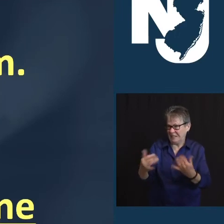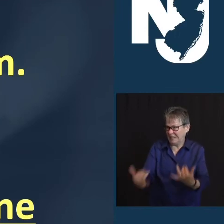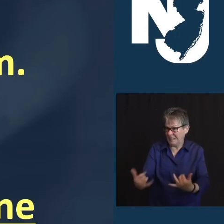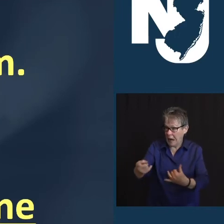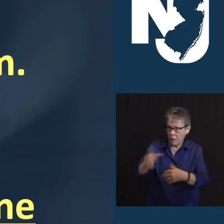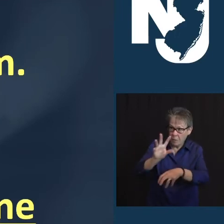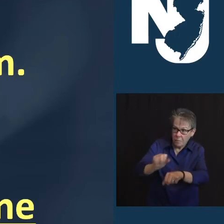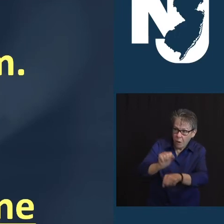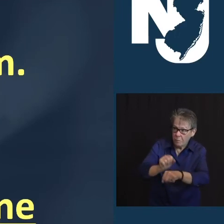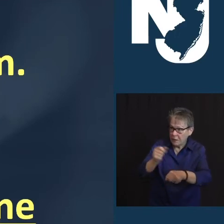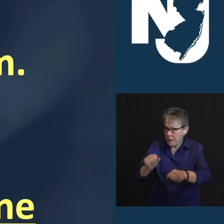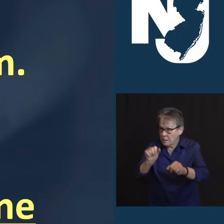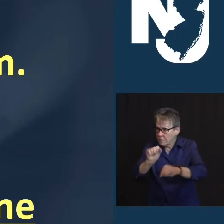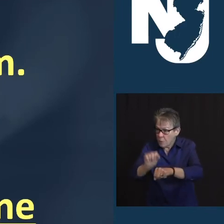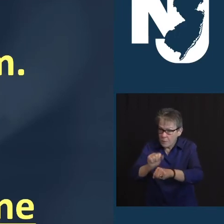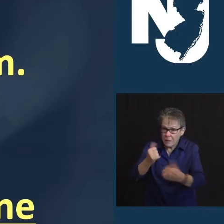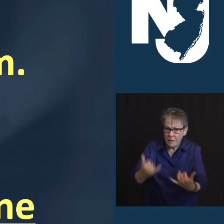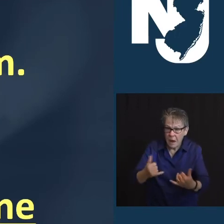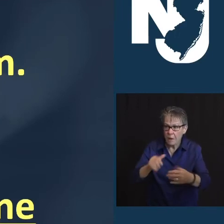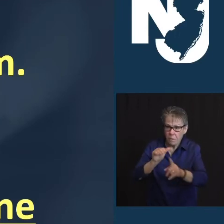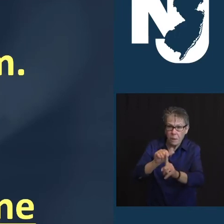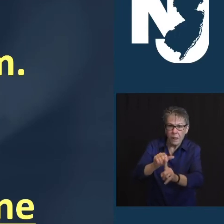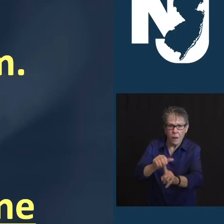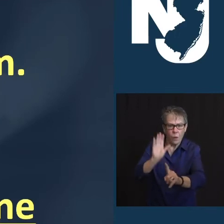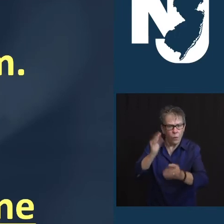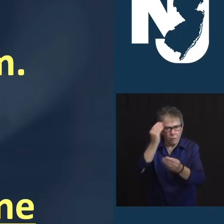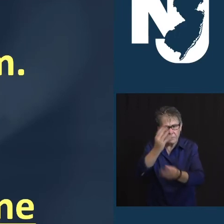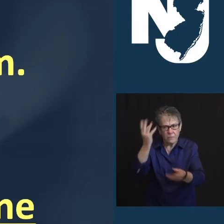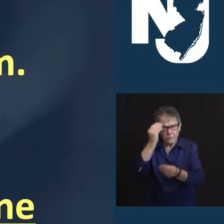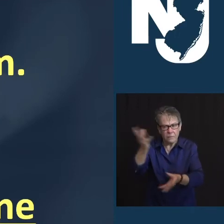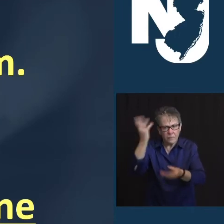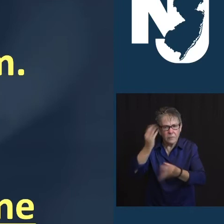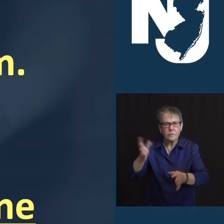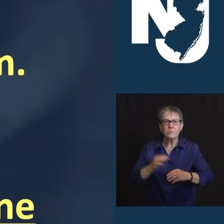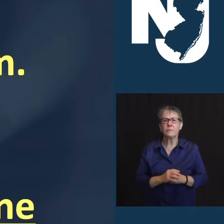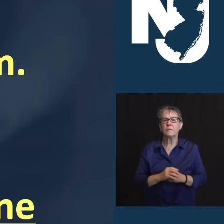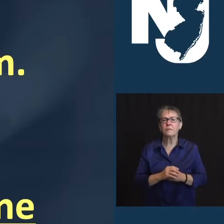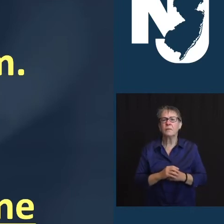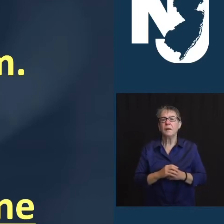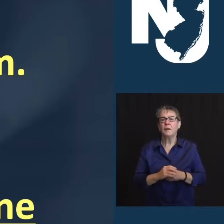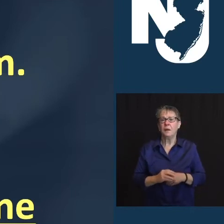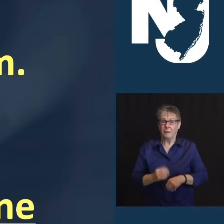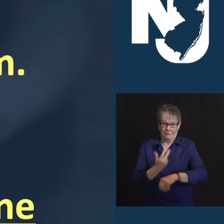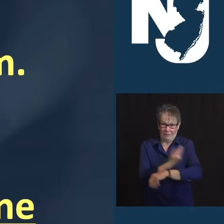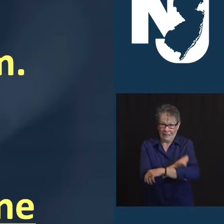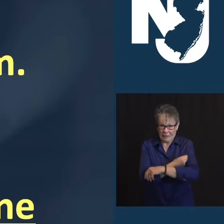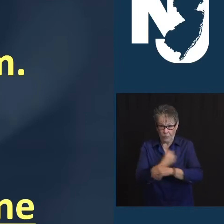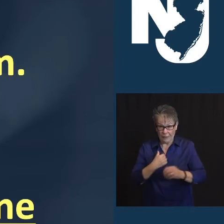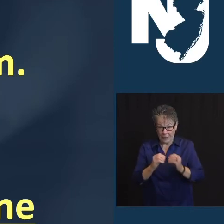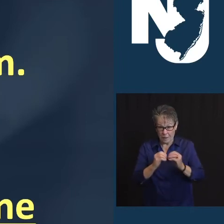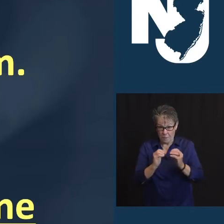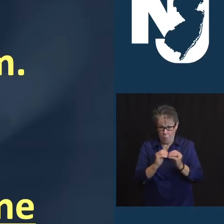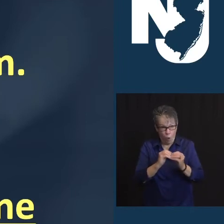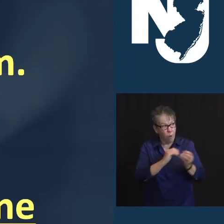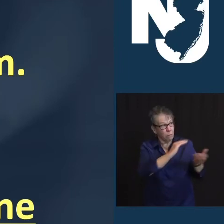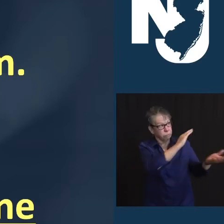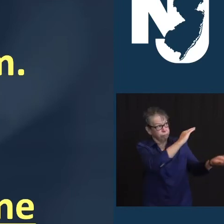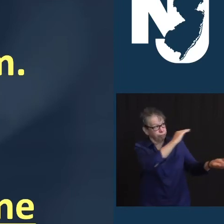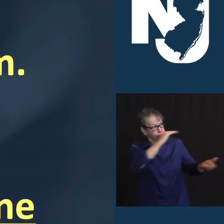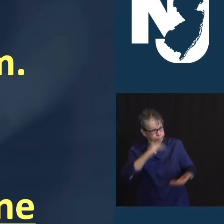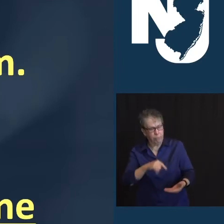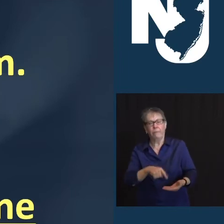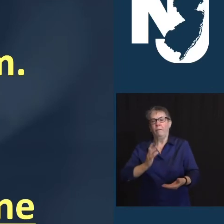schedule more vaccinations online and over the phone. I know Judy will have more on this in her report. I think we